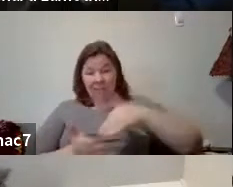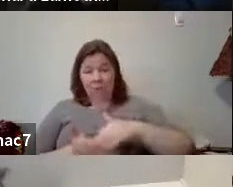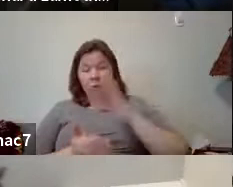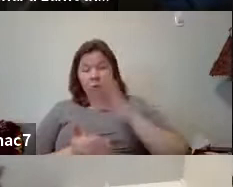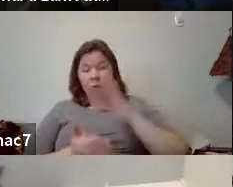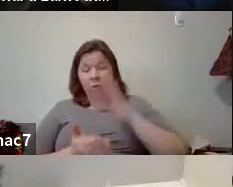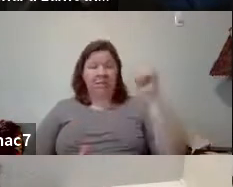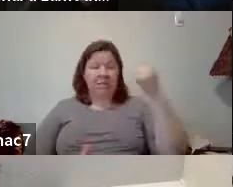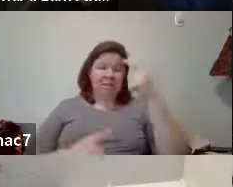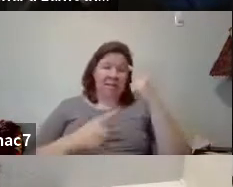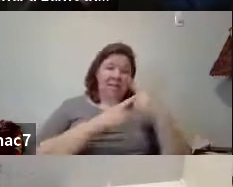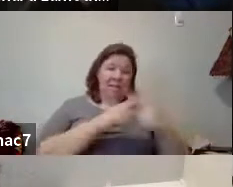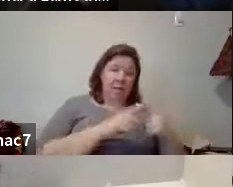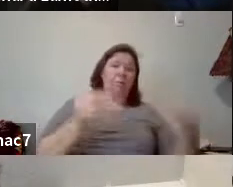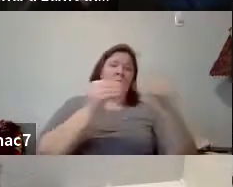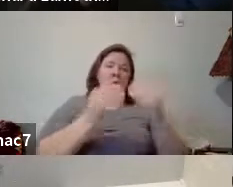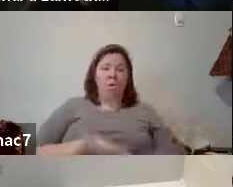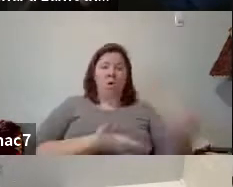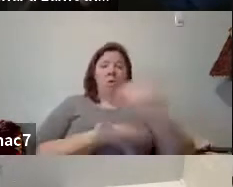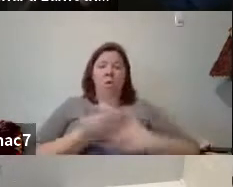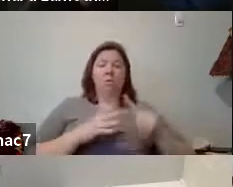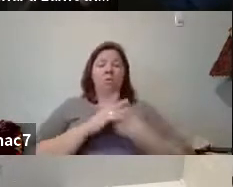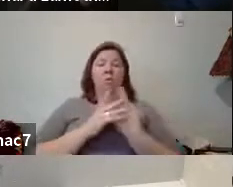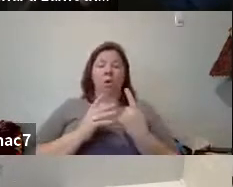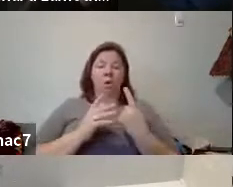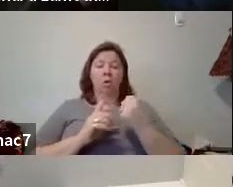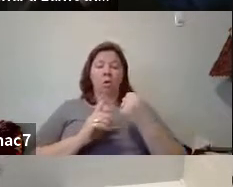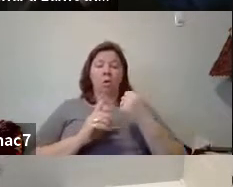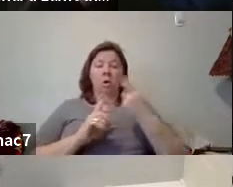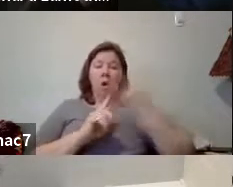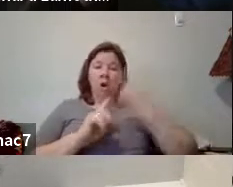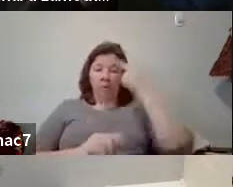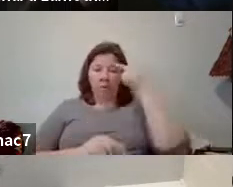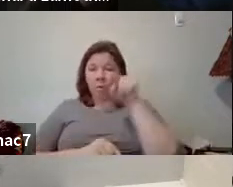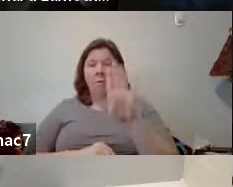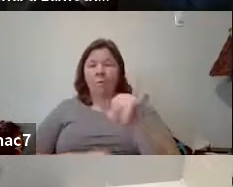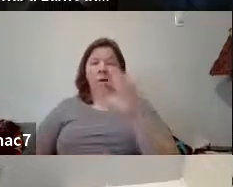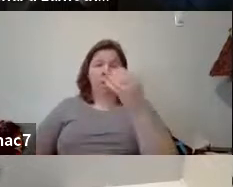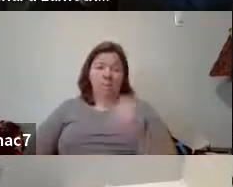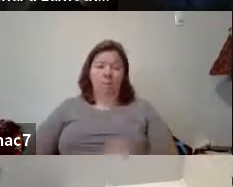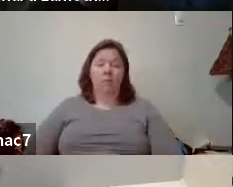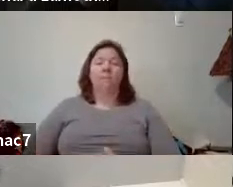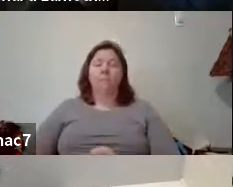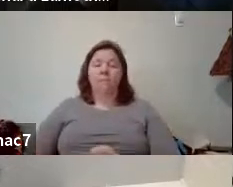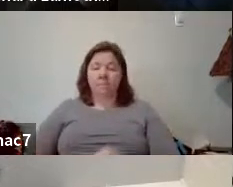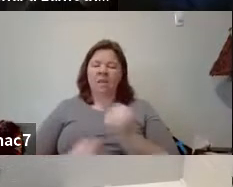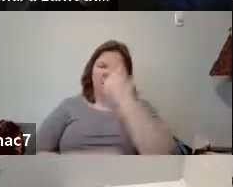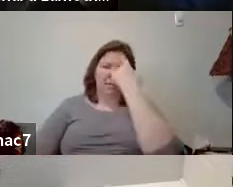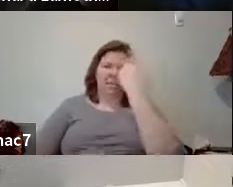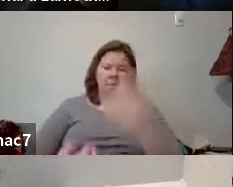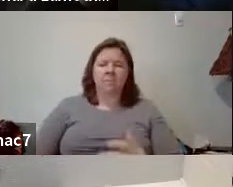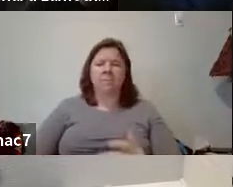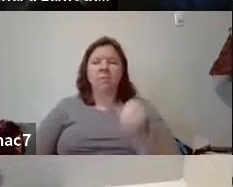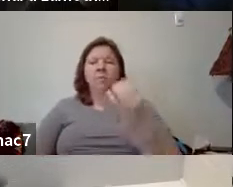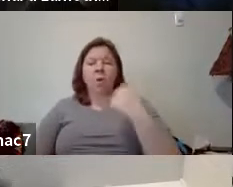to have 10 times more income when the money starts being generated automatically, done for you by the company. It just makes sense. And